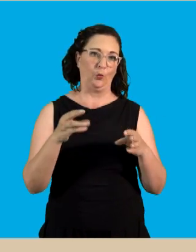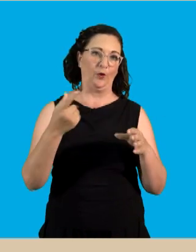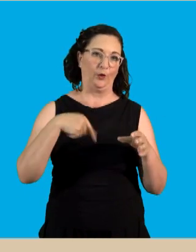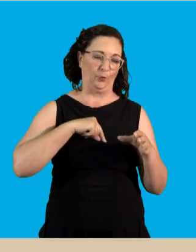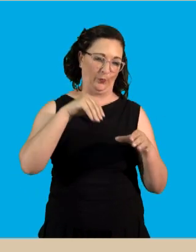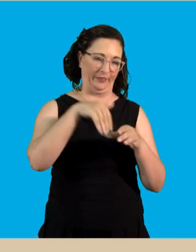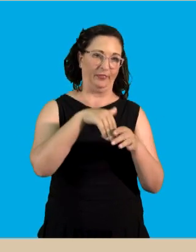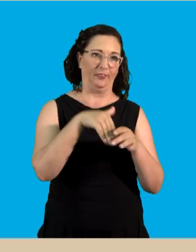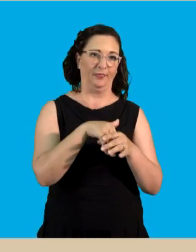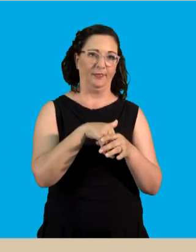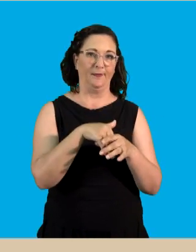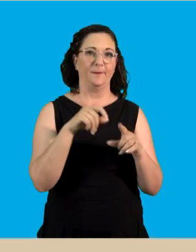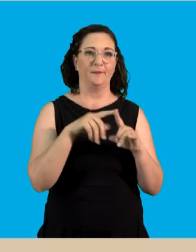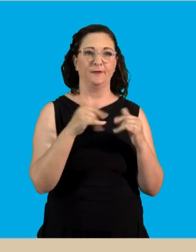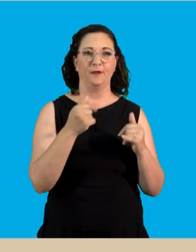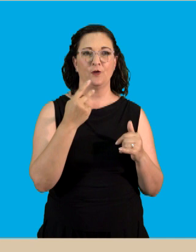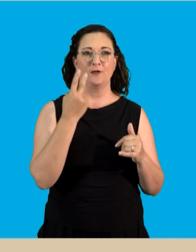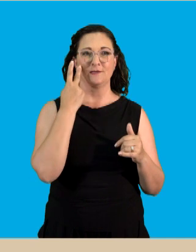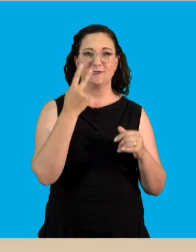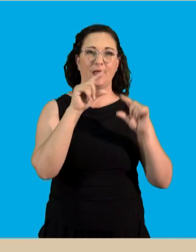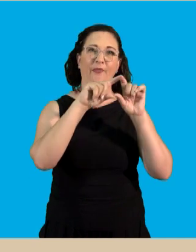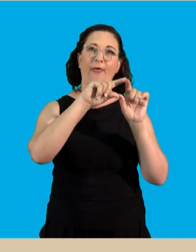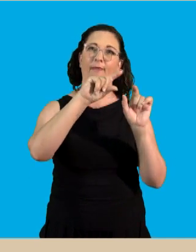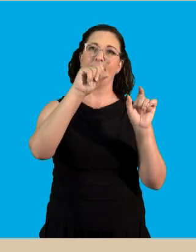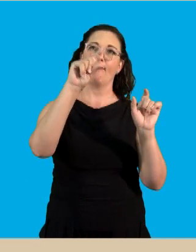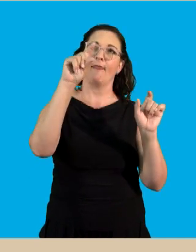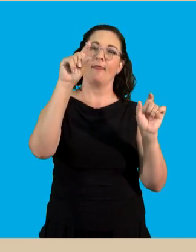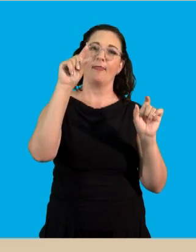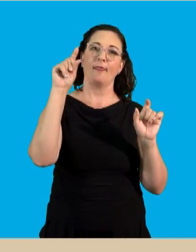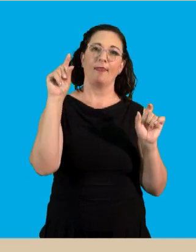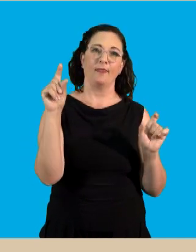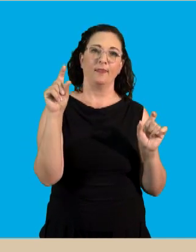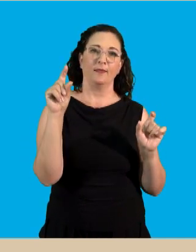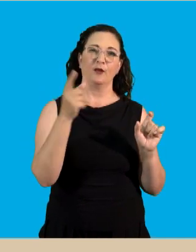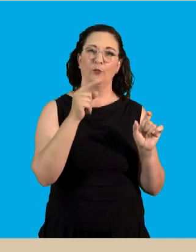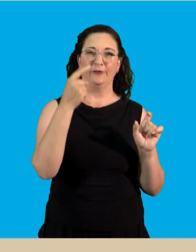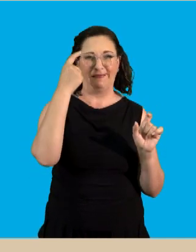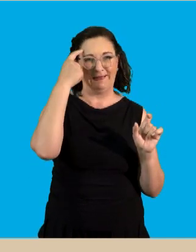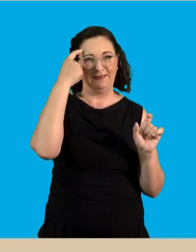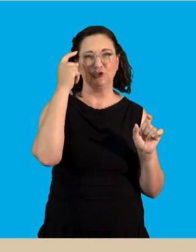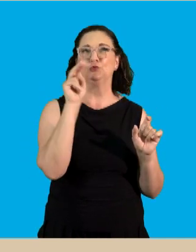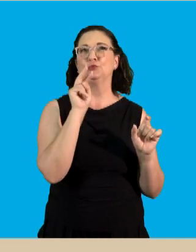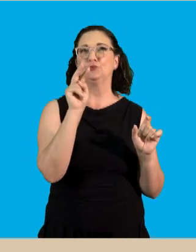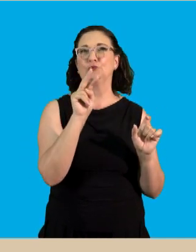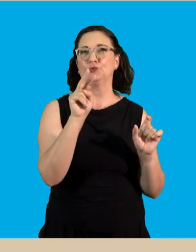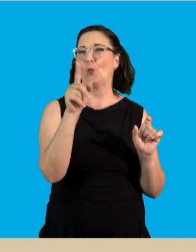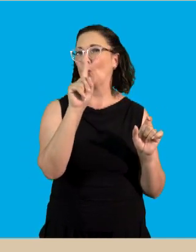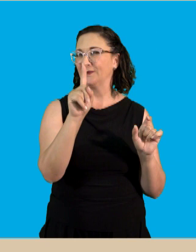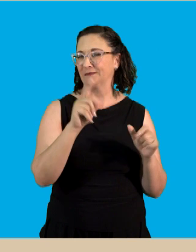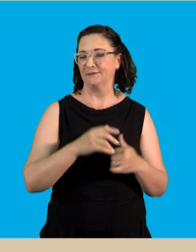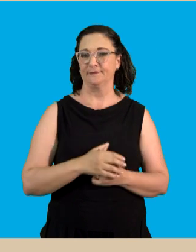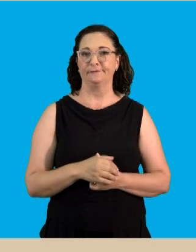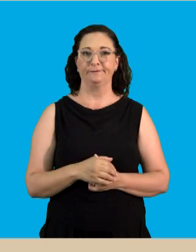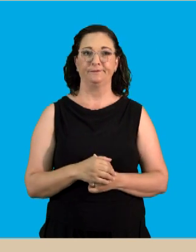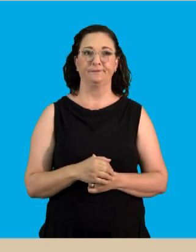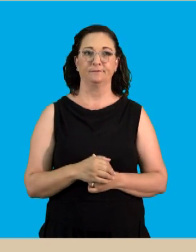you look at the thin milky-looking band stretching across the sky at night, what do you think you are